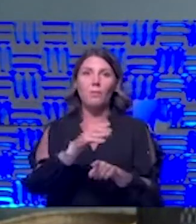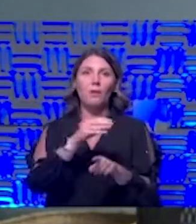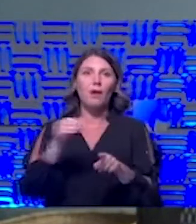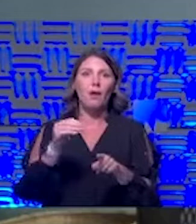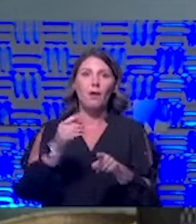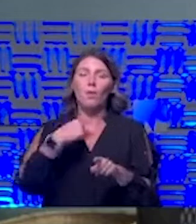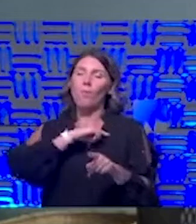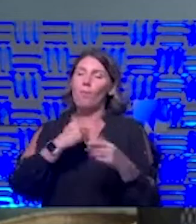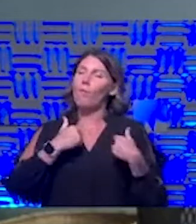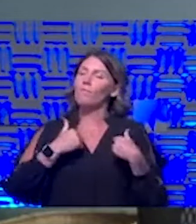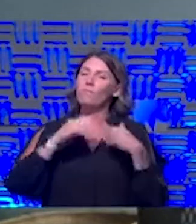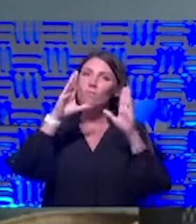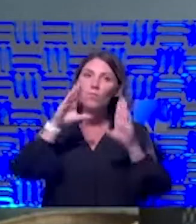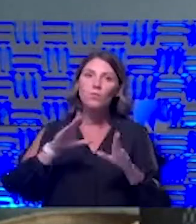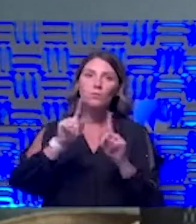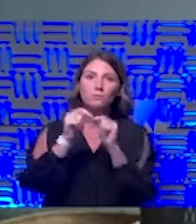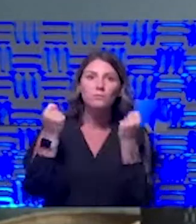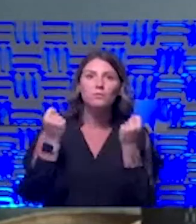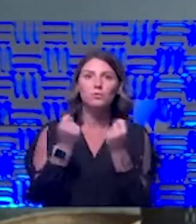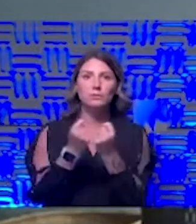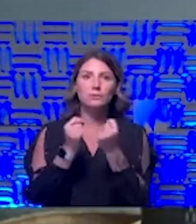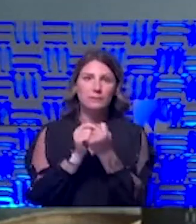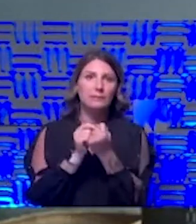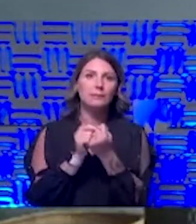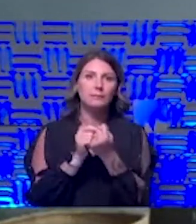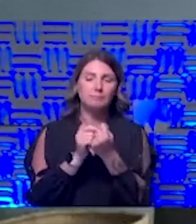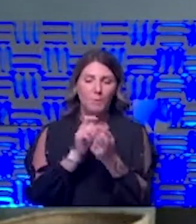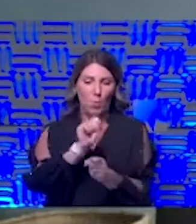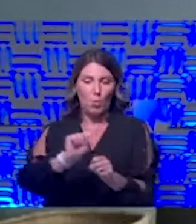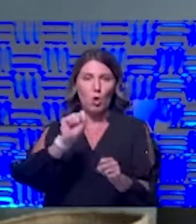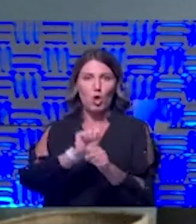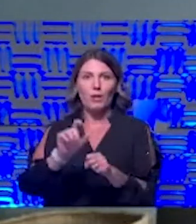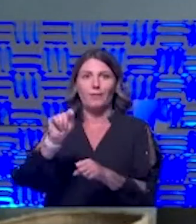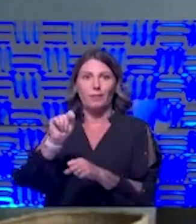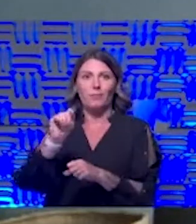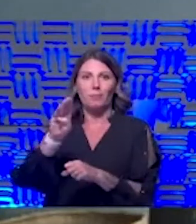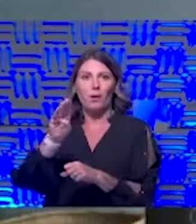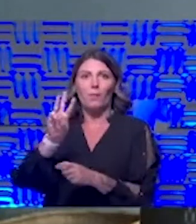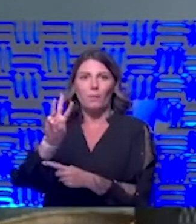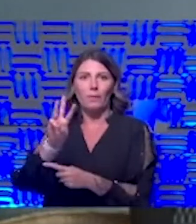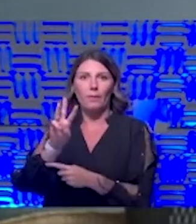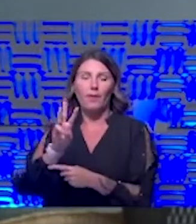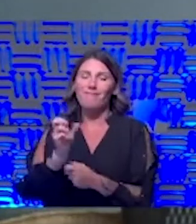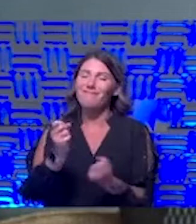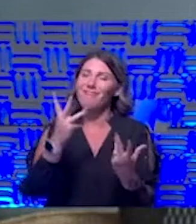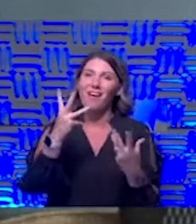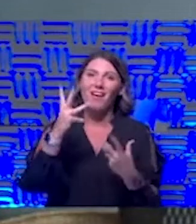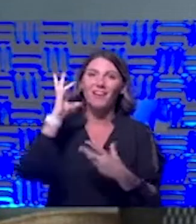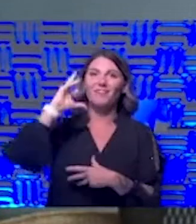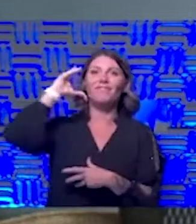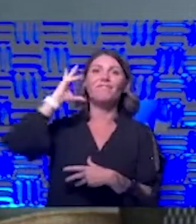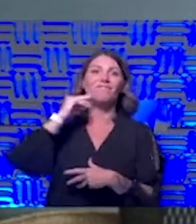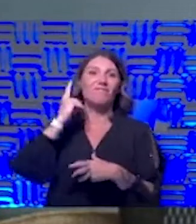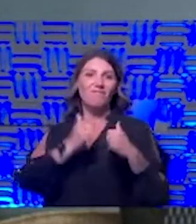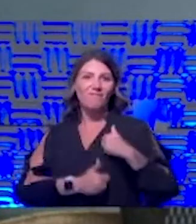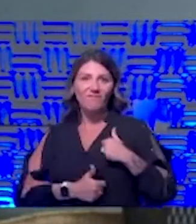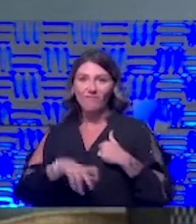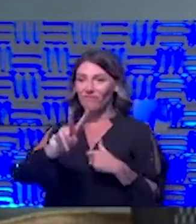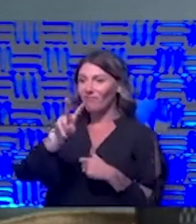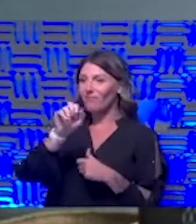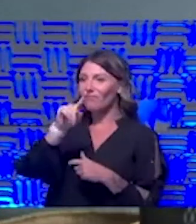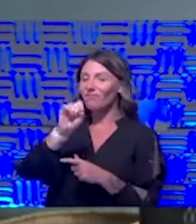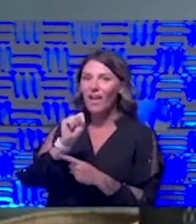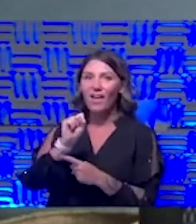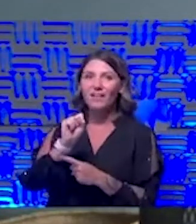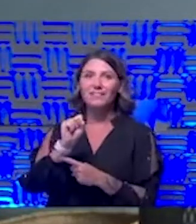Within and a wonderful network of therapists who have a lot of experience working with veterans, first